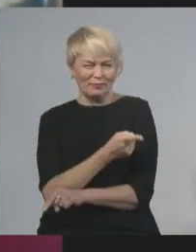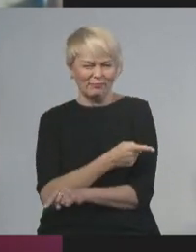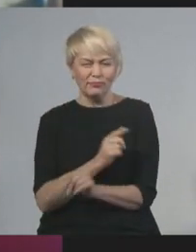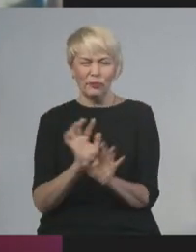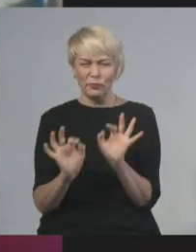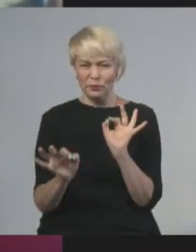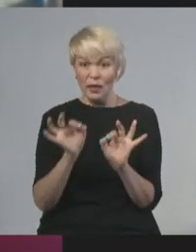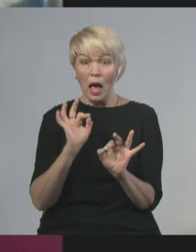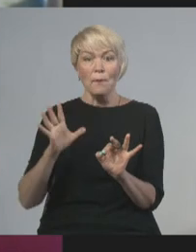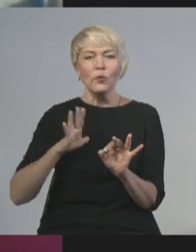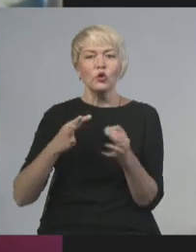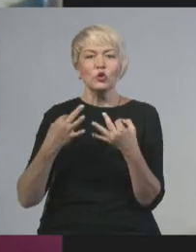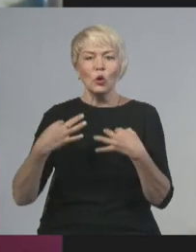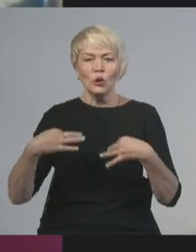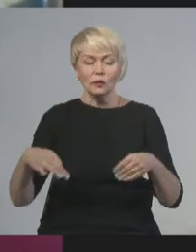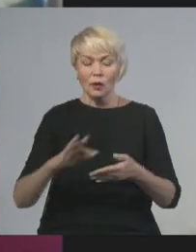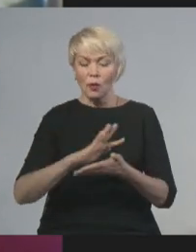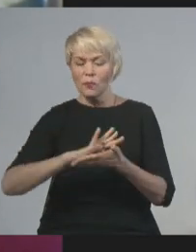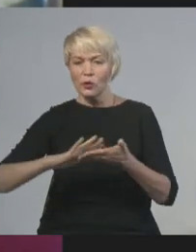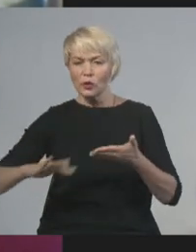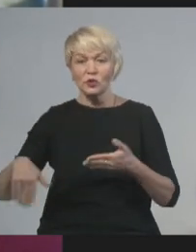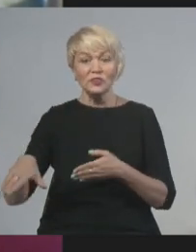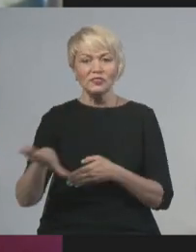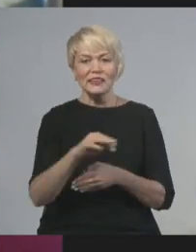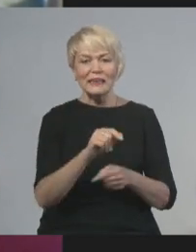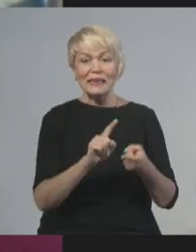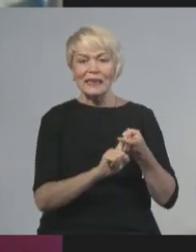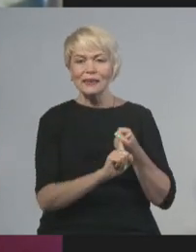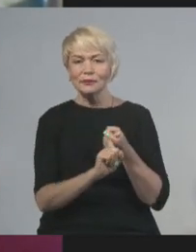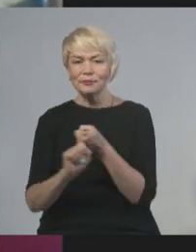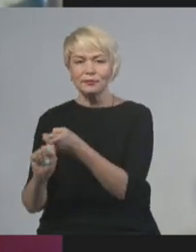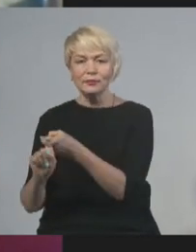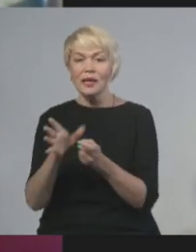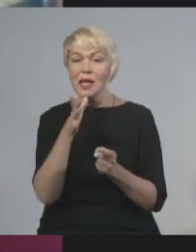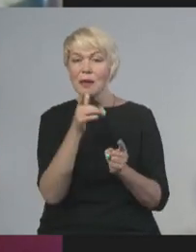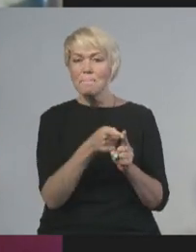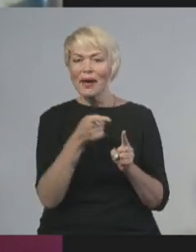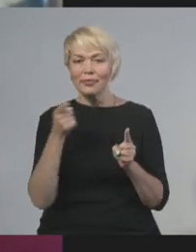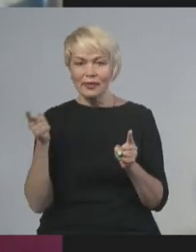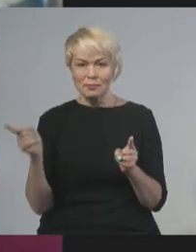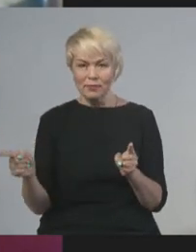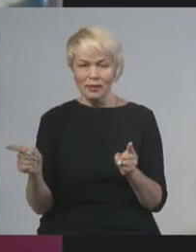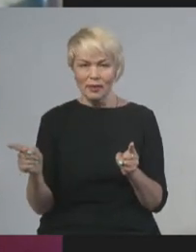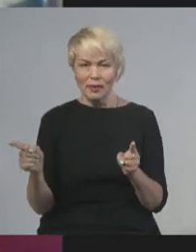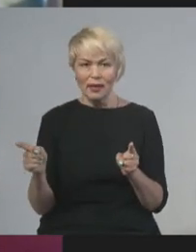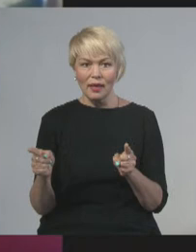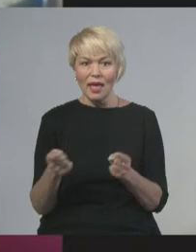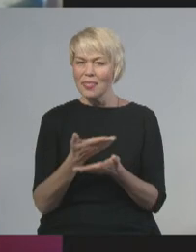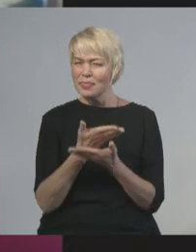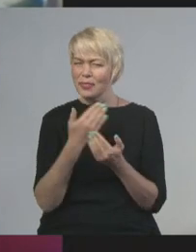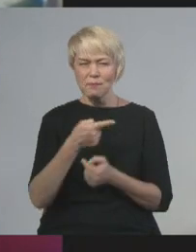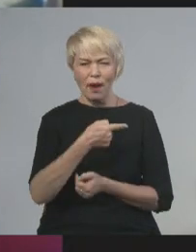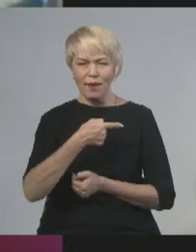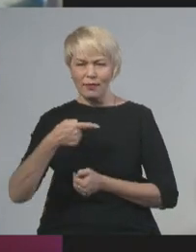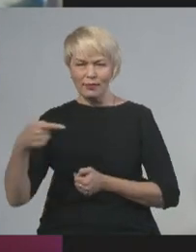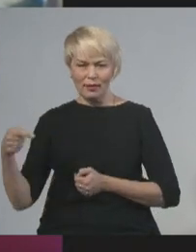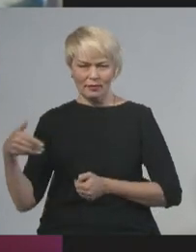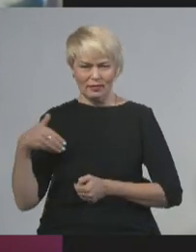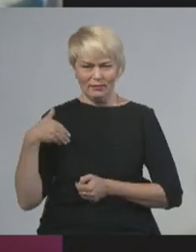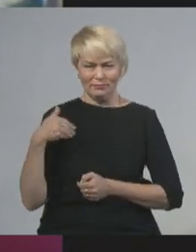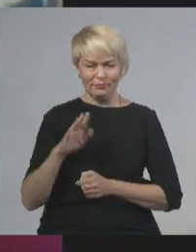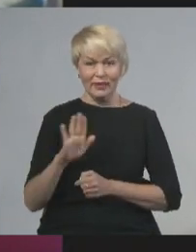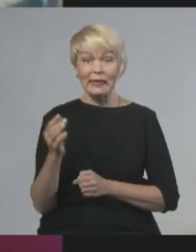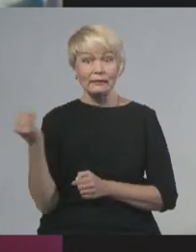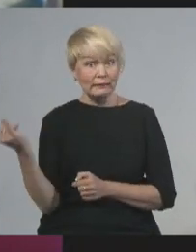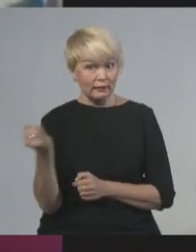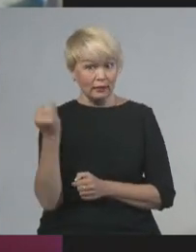pandemic and in this regards it did not change that much thank you negative effects it's very interesting because in ukraine we also